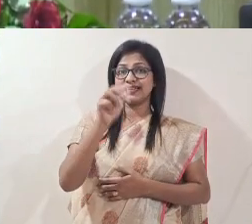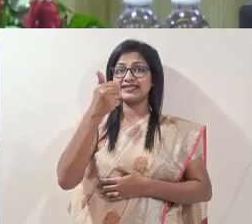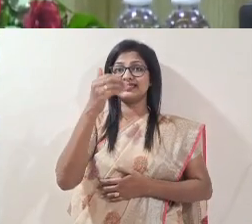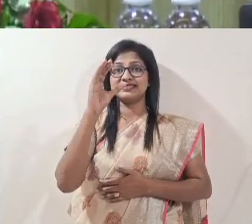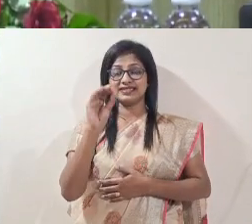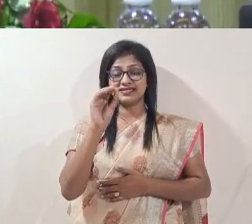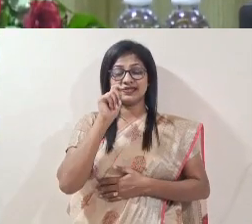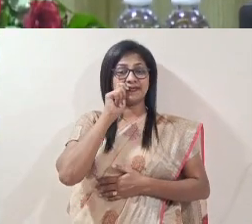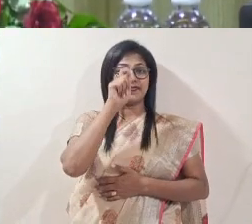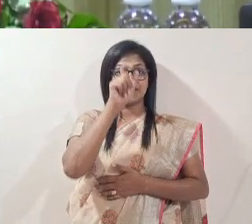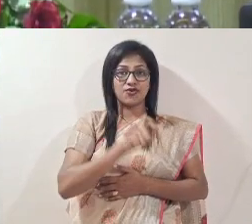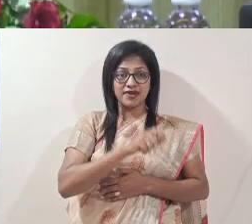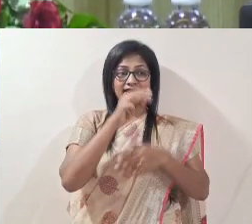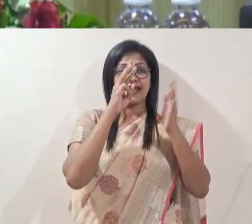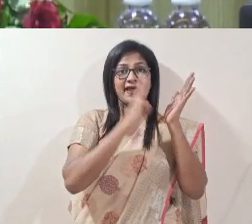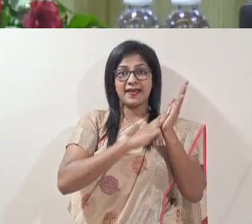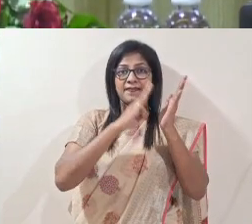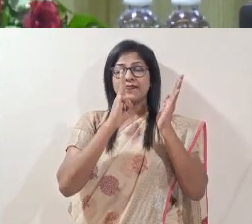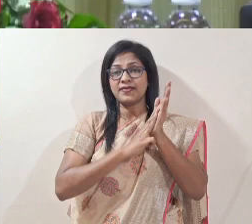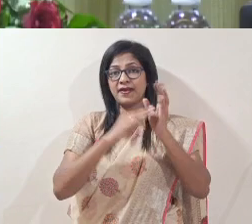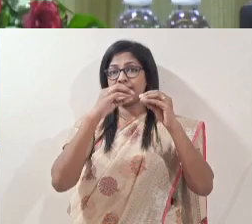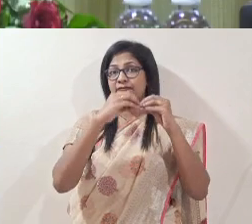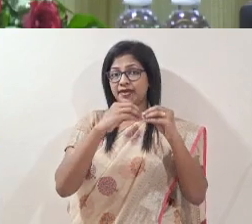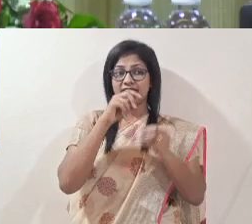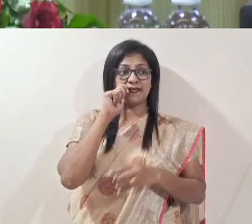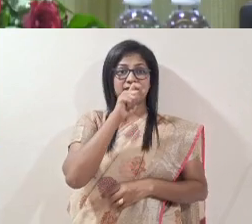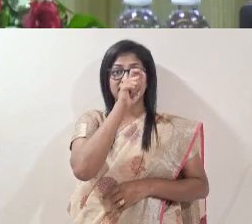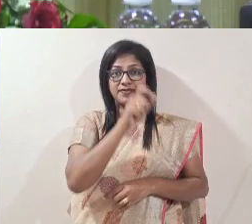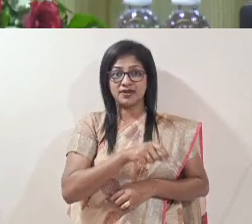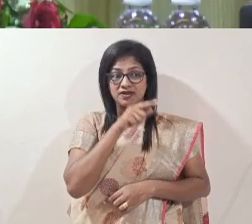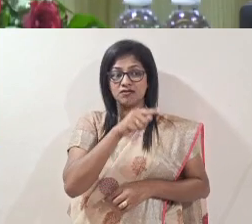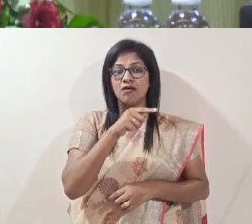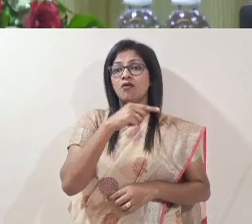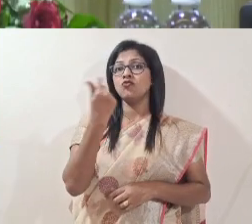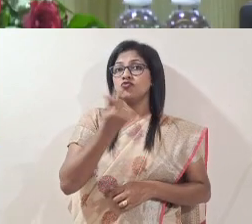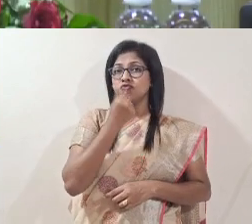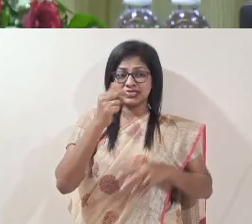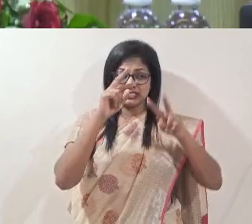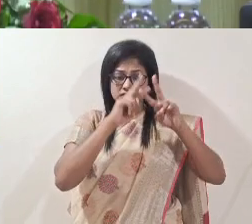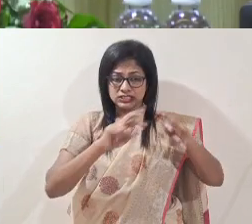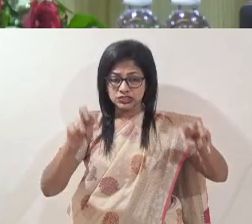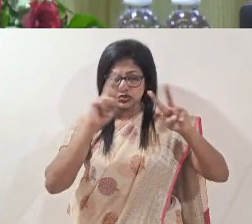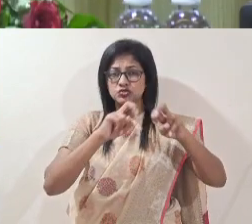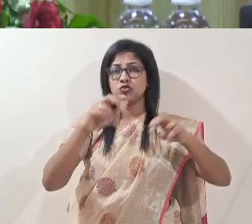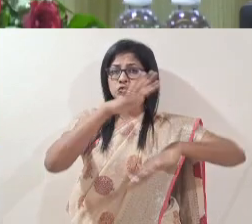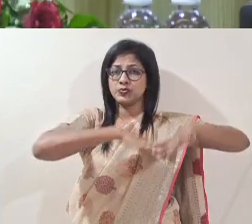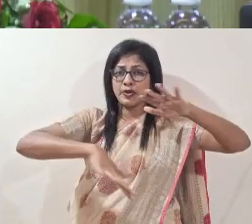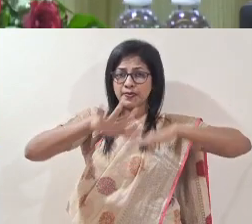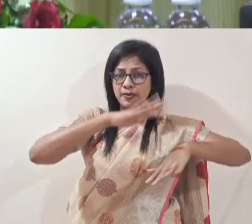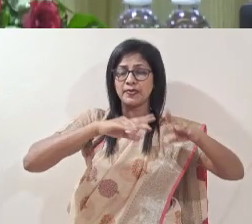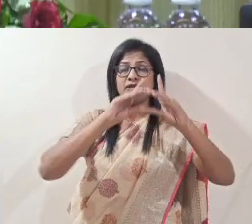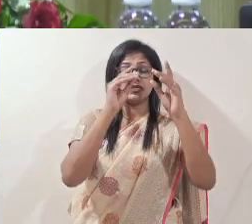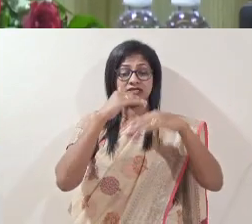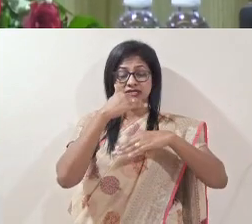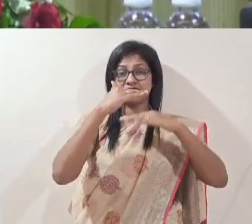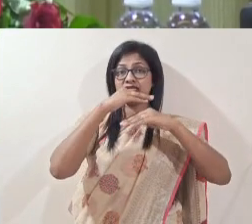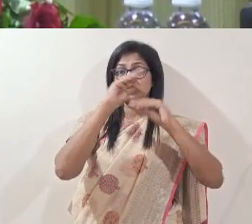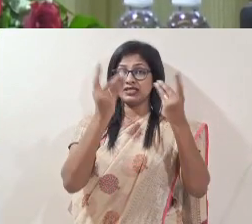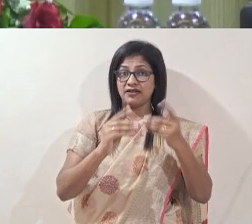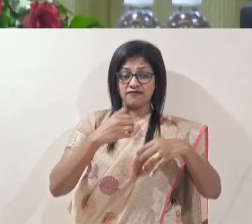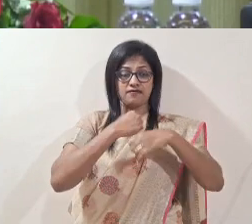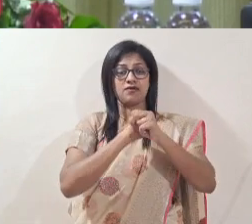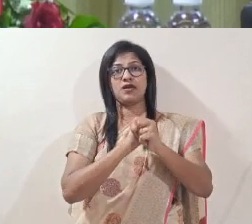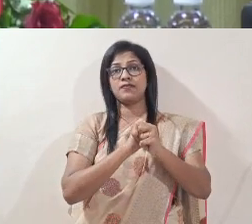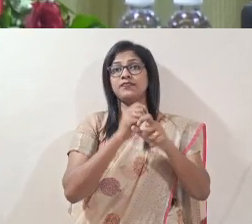Mitchell and Wood has done a lot of work in developing the land use model. He says